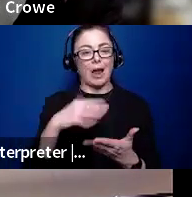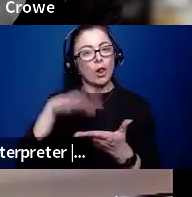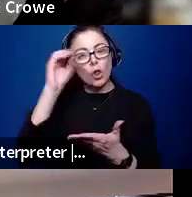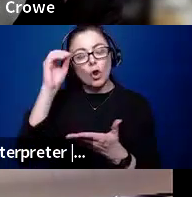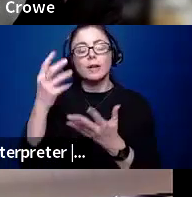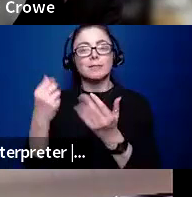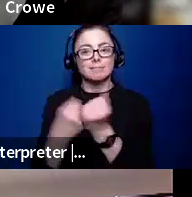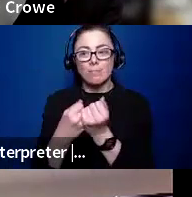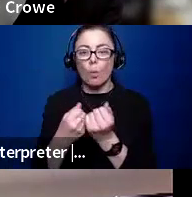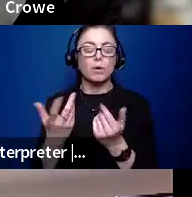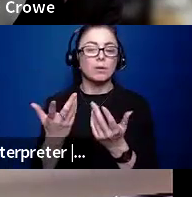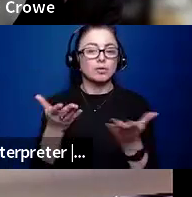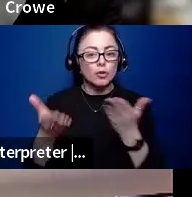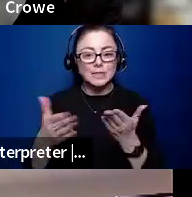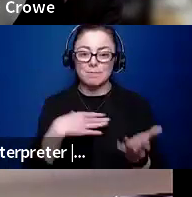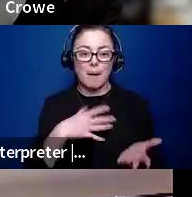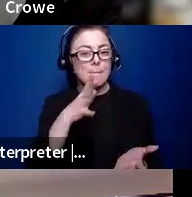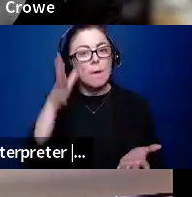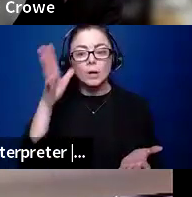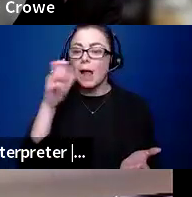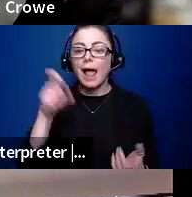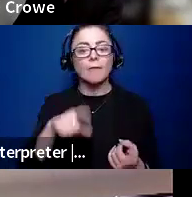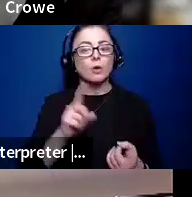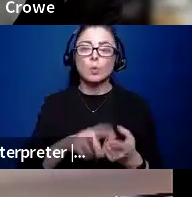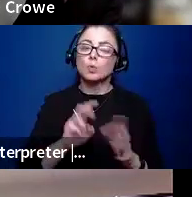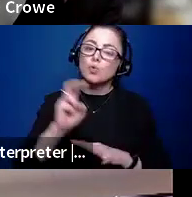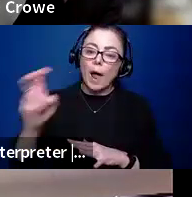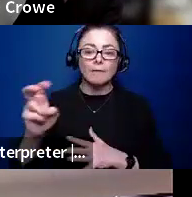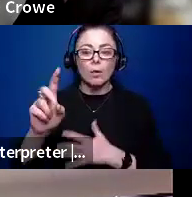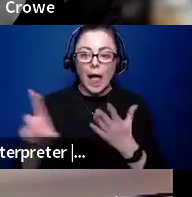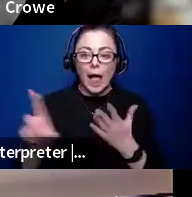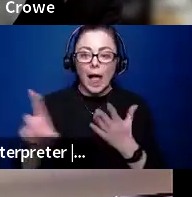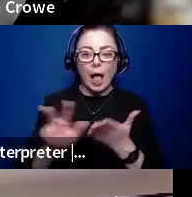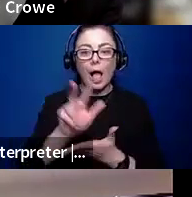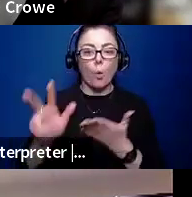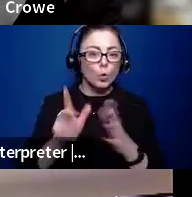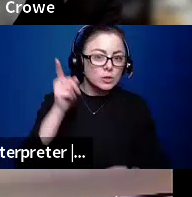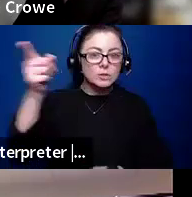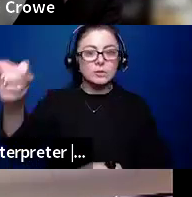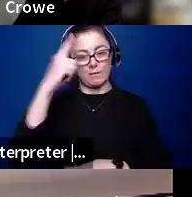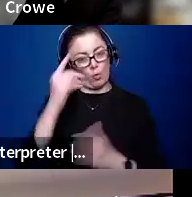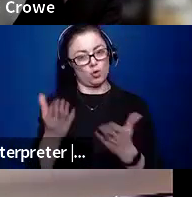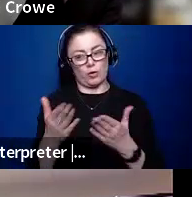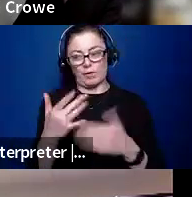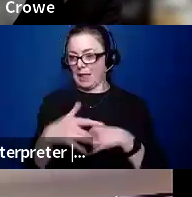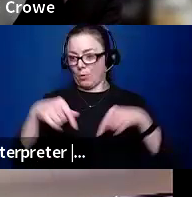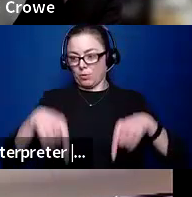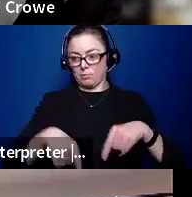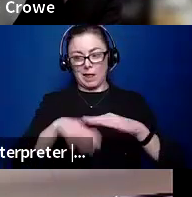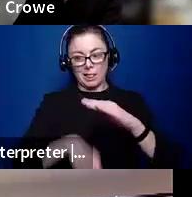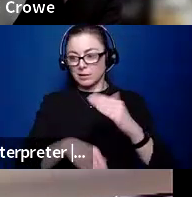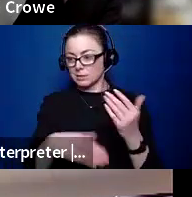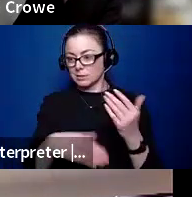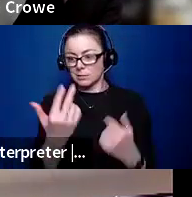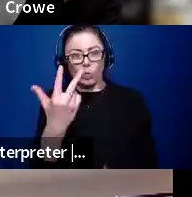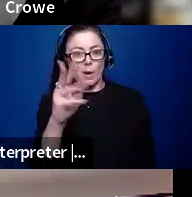life. My parents didn't have to travel hours away for these services that were in town, less than 3 miles from the